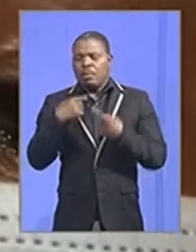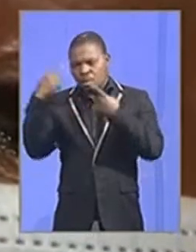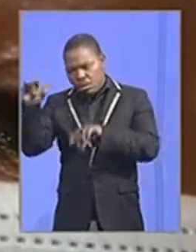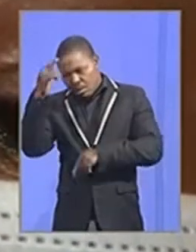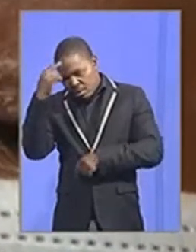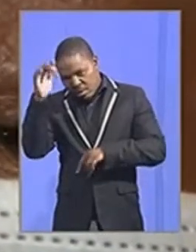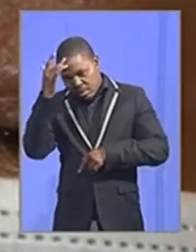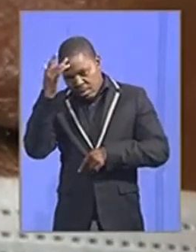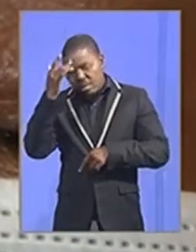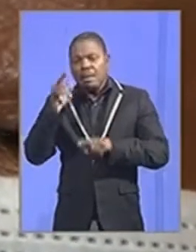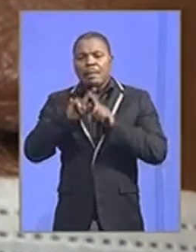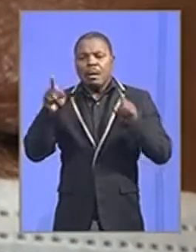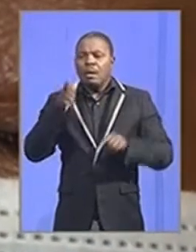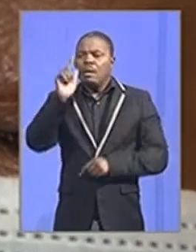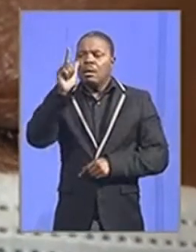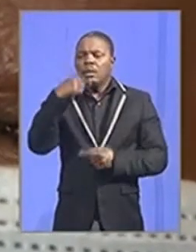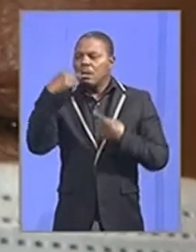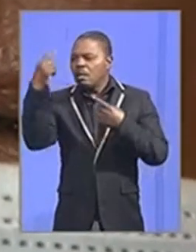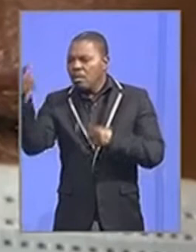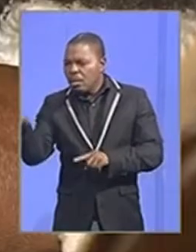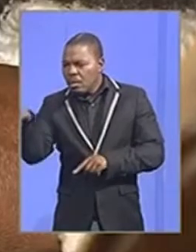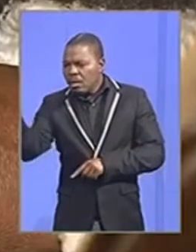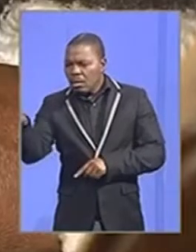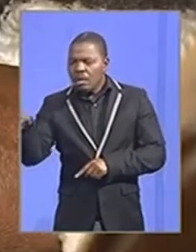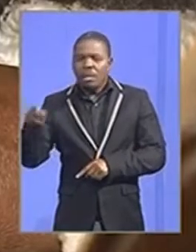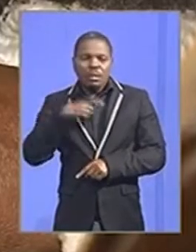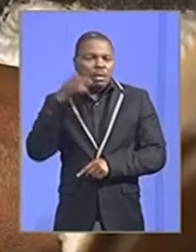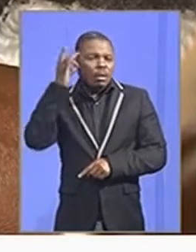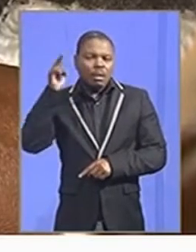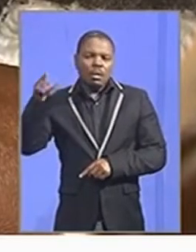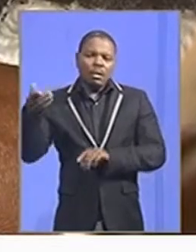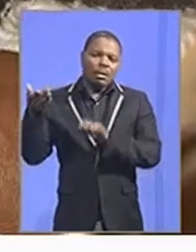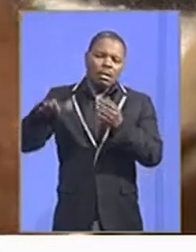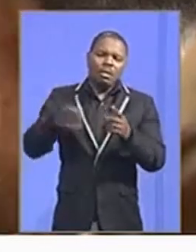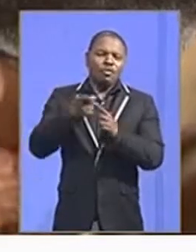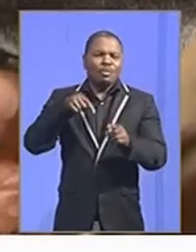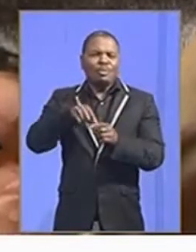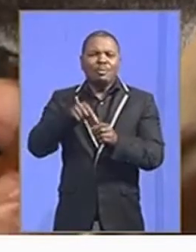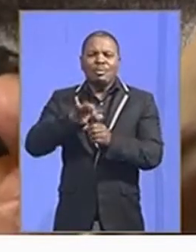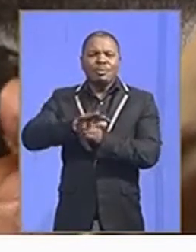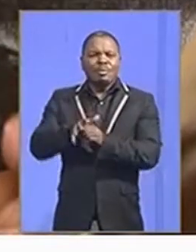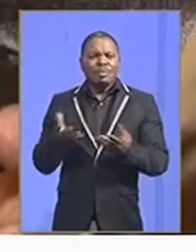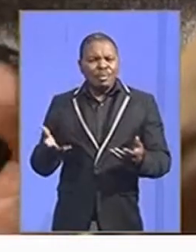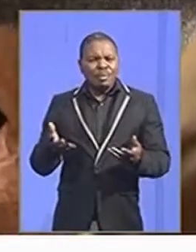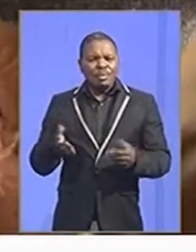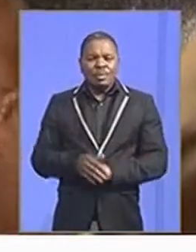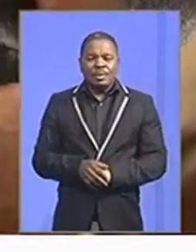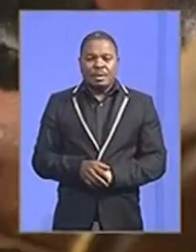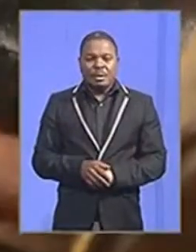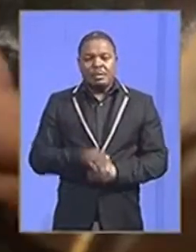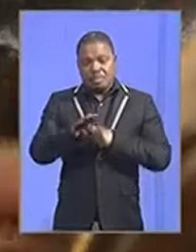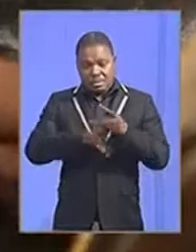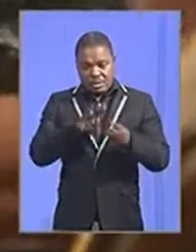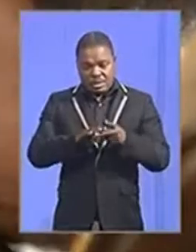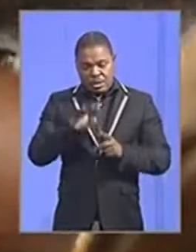o le jwalo o hlaloseditswe ha molekane wa hae a hlokahetse ka baka la kokwanahloko ena. Ho tloha ka nako eo boitshwaro ba